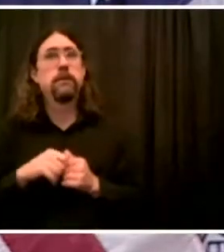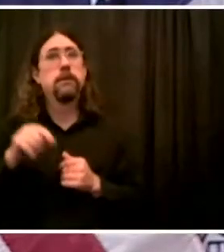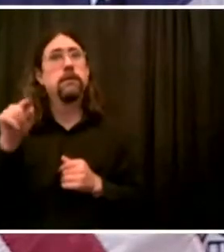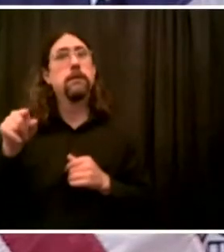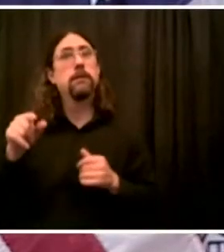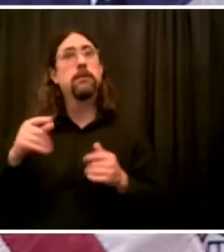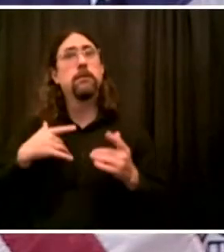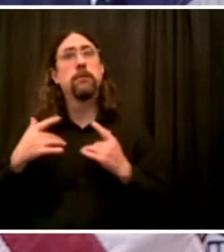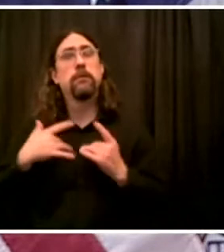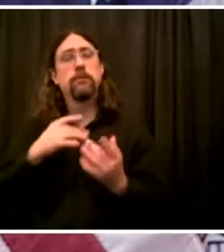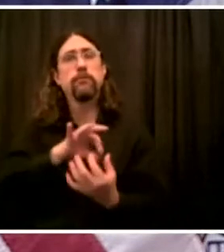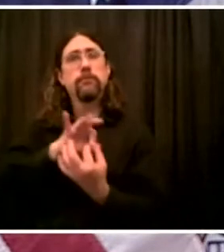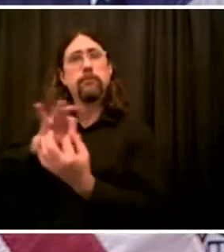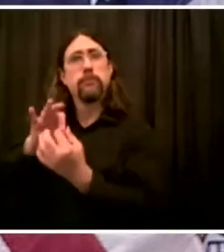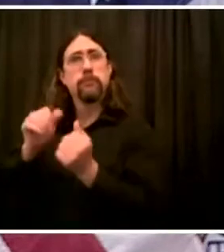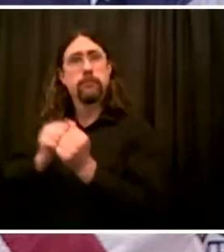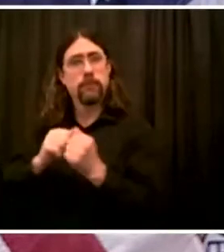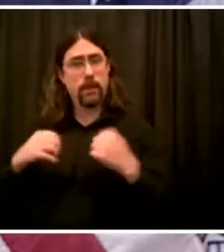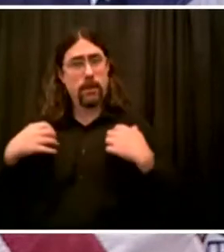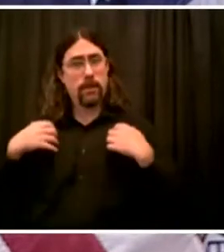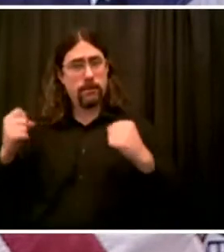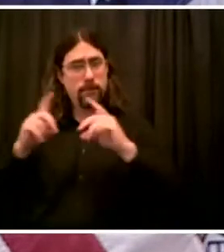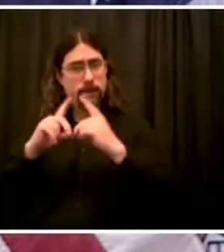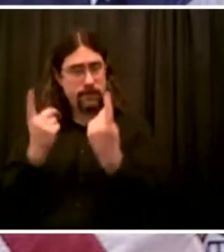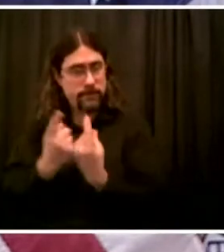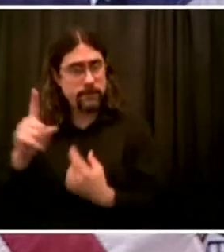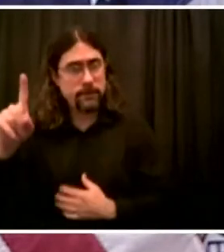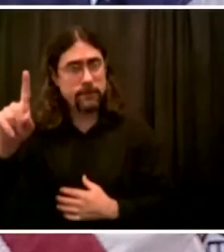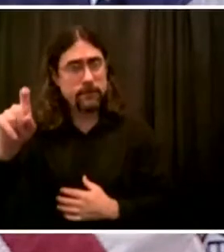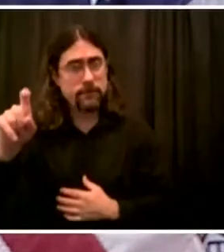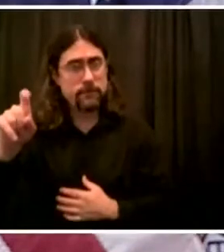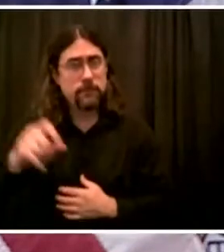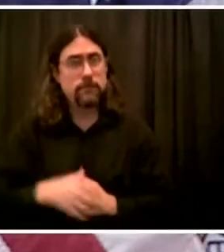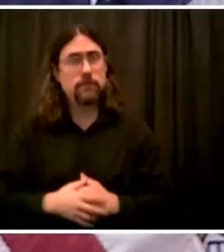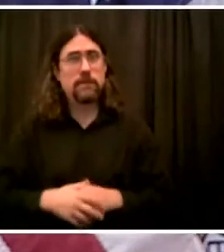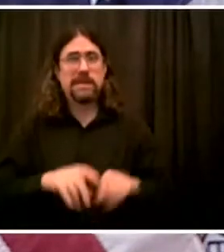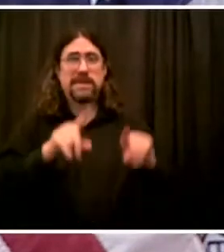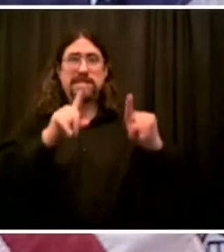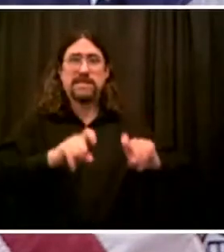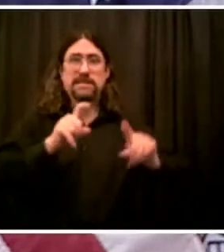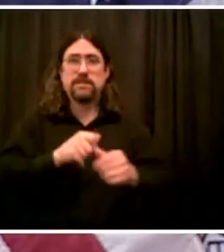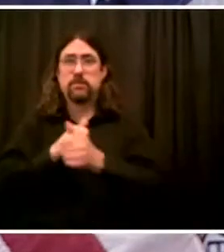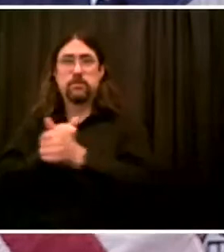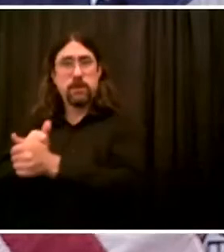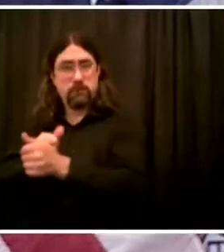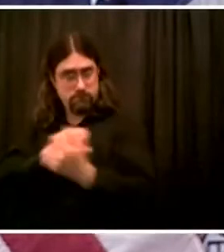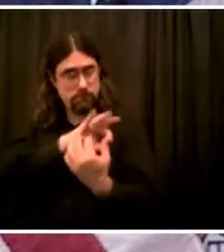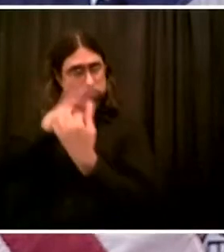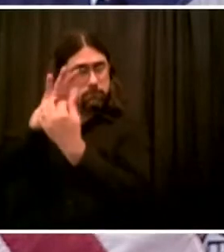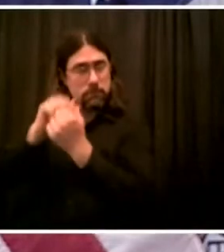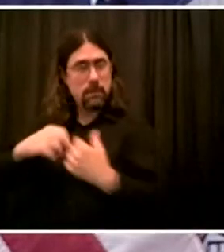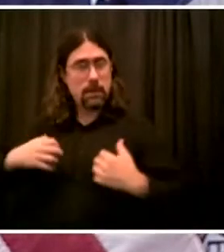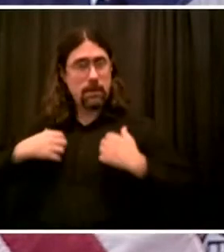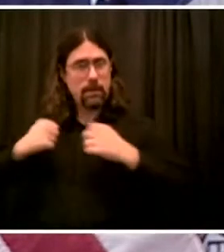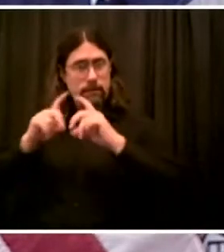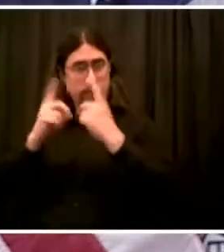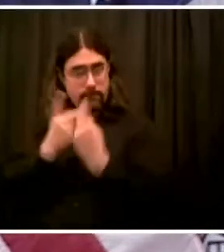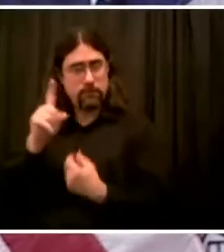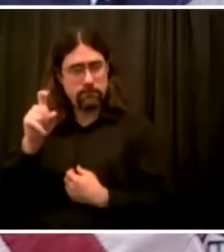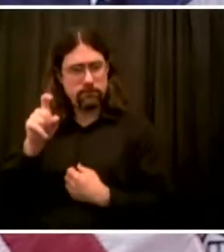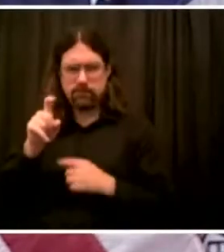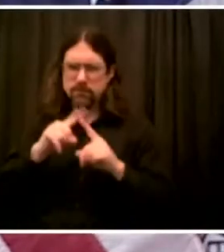your decision to move it to health and hospitals. Second question, a follow-up on the homeless issue. I